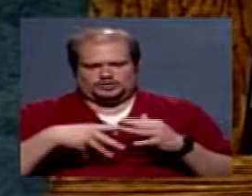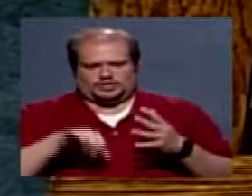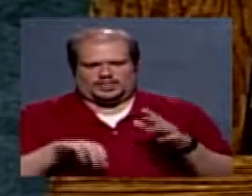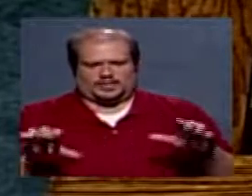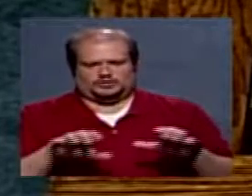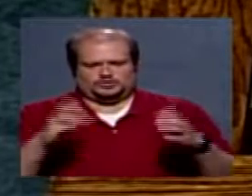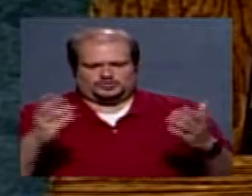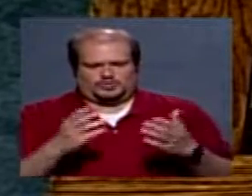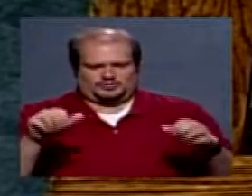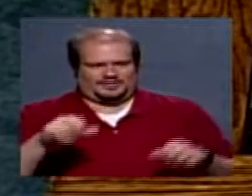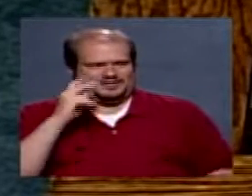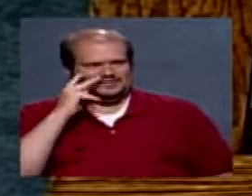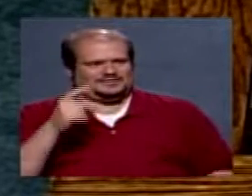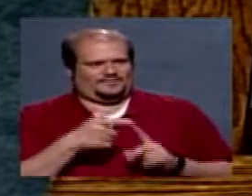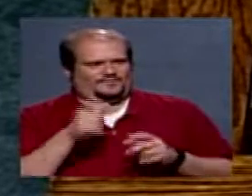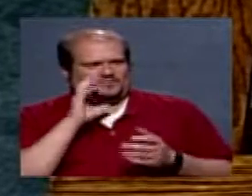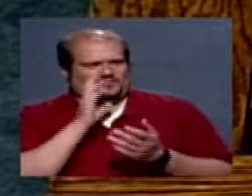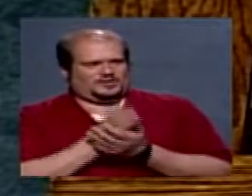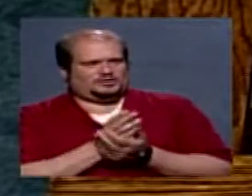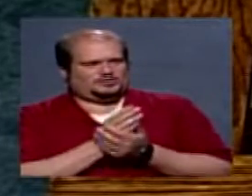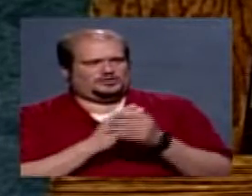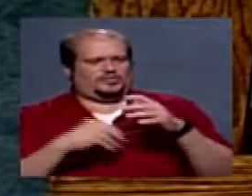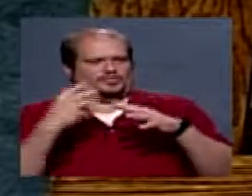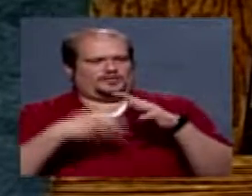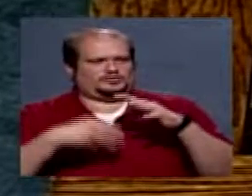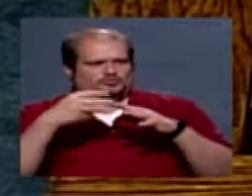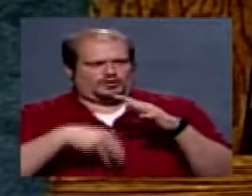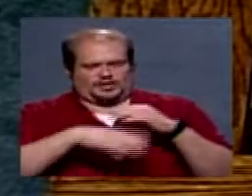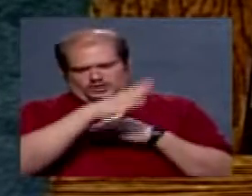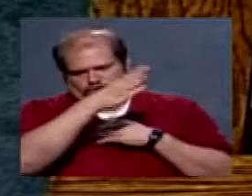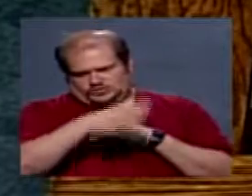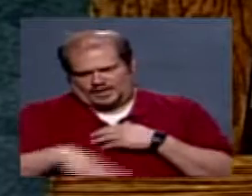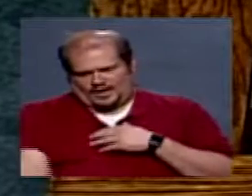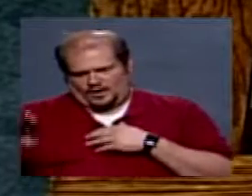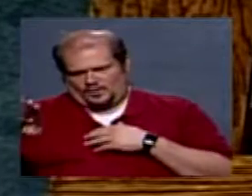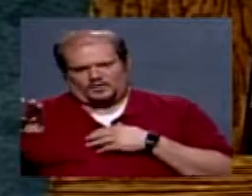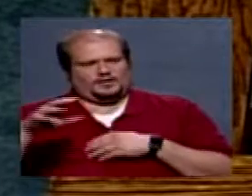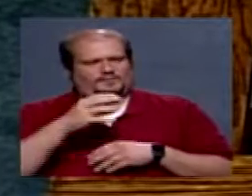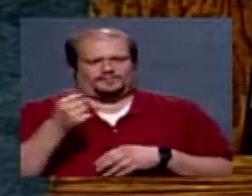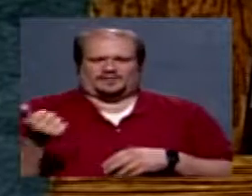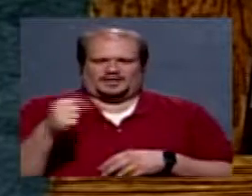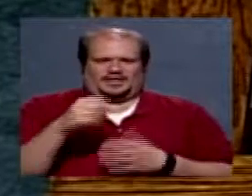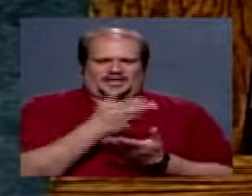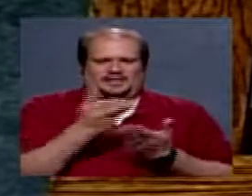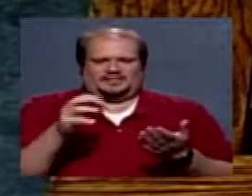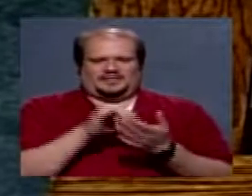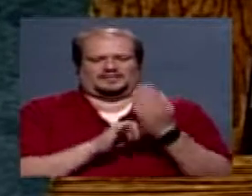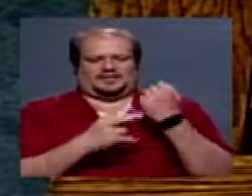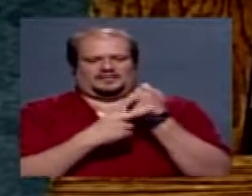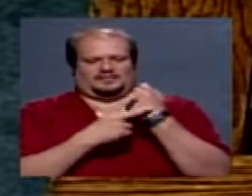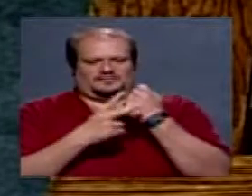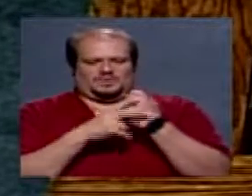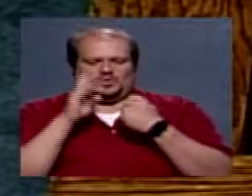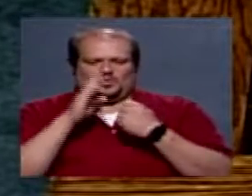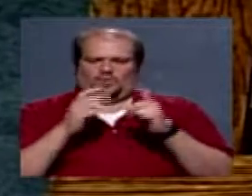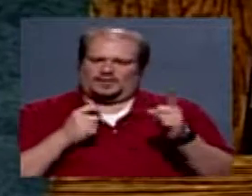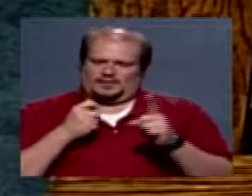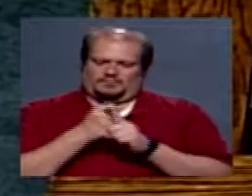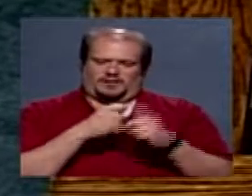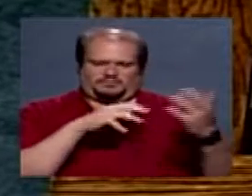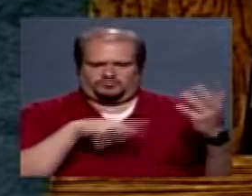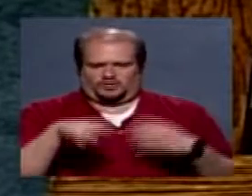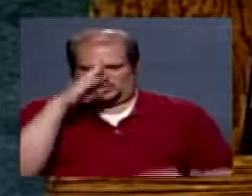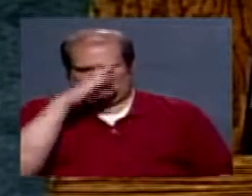here, and if you can see this from the photo, the drainage actually goes down like this. Anything that this storage facility does is going to